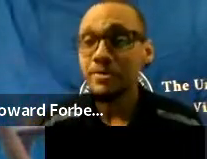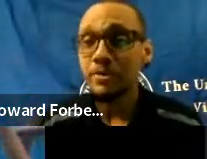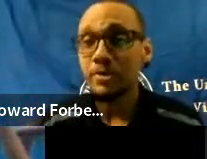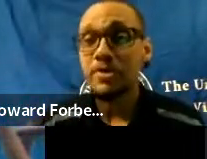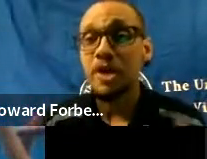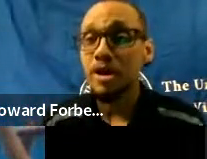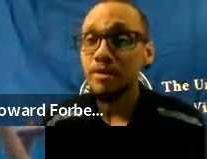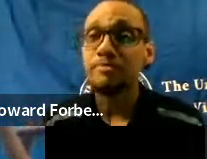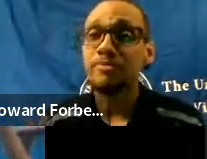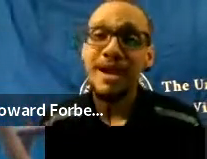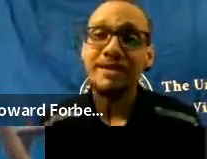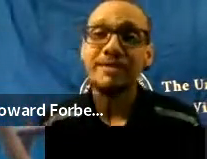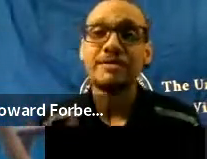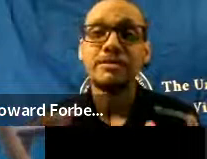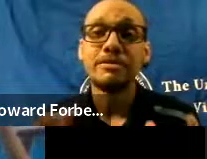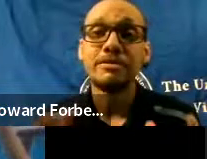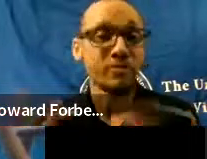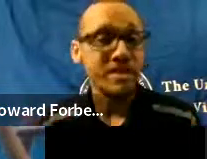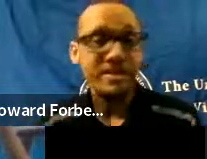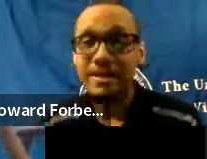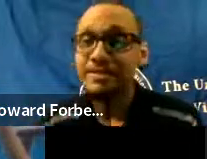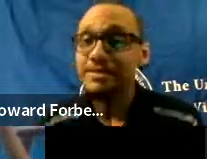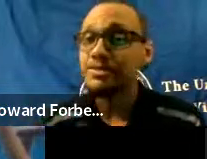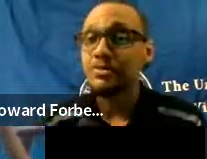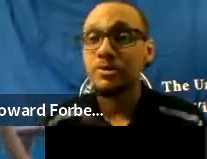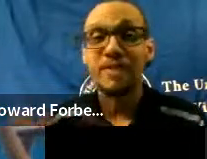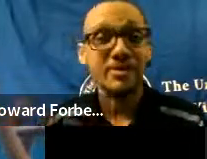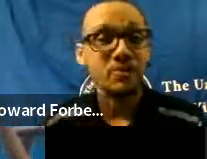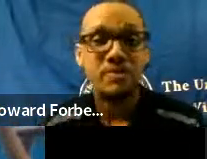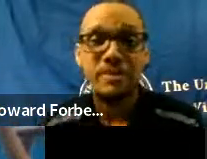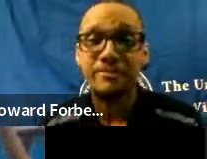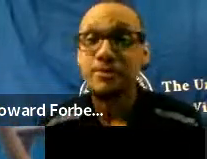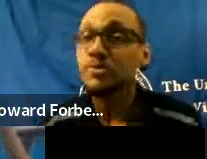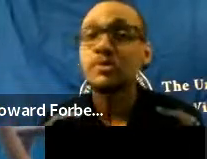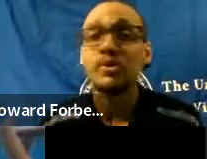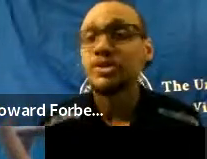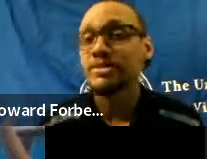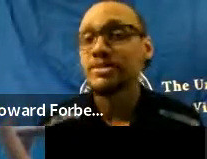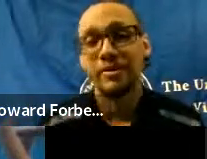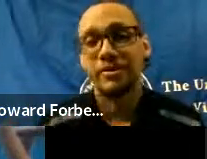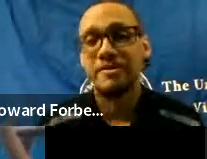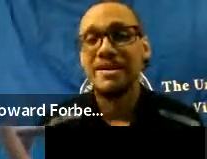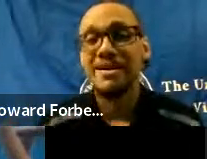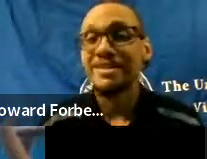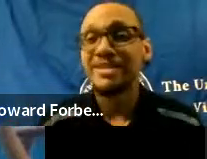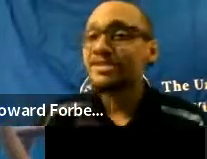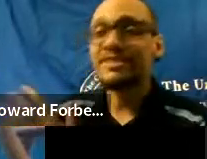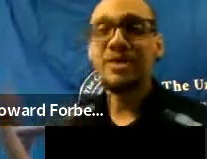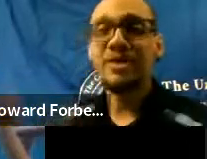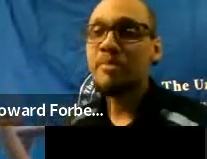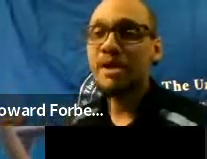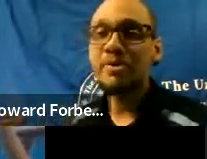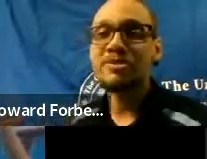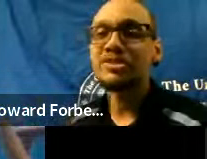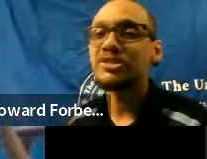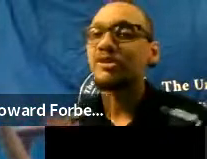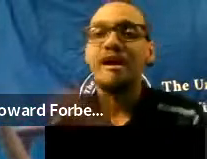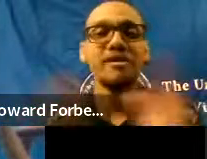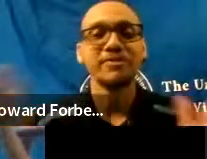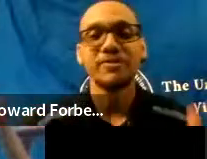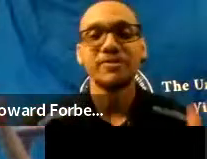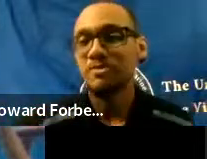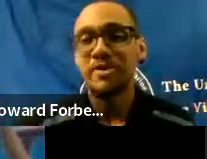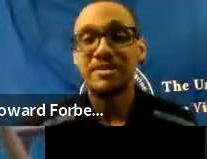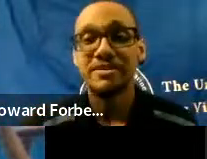gets to network with other Black marine scientists or Black scuba divers who look just like her. Then she gets to come back home and